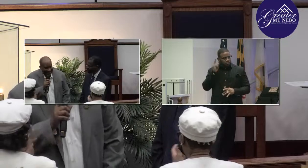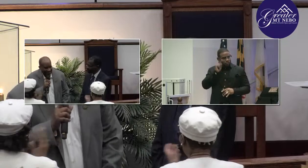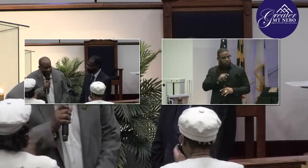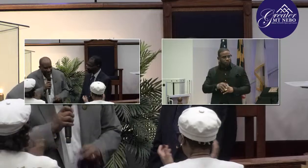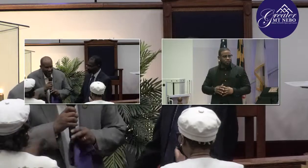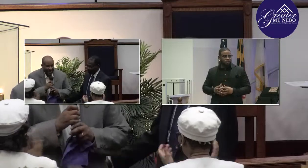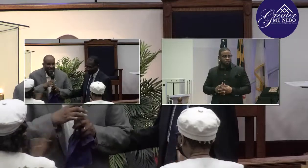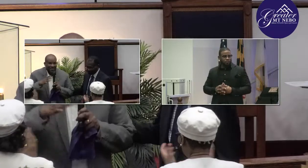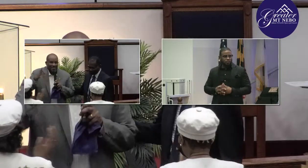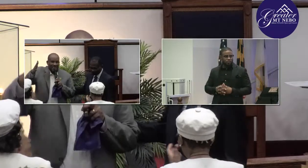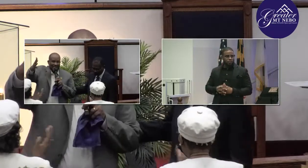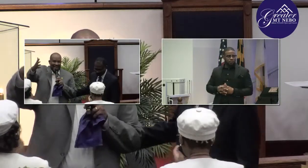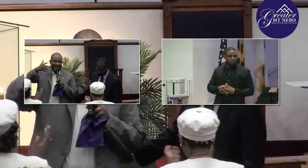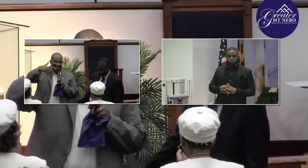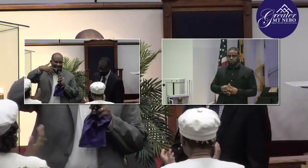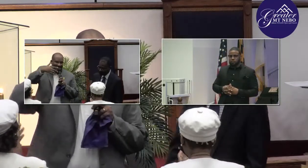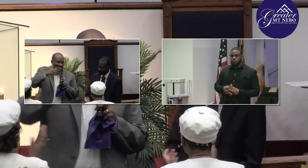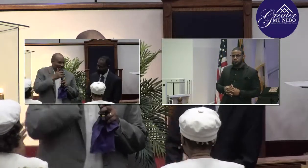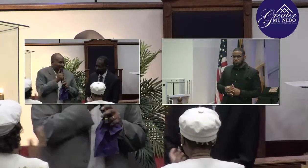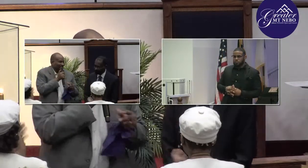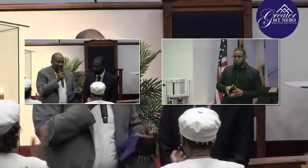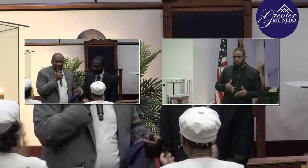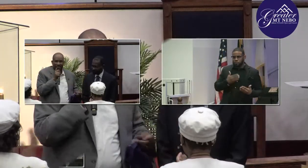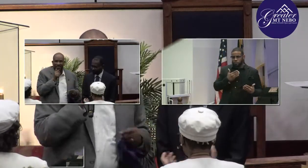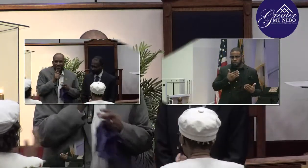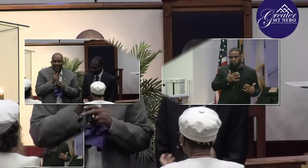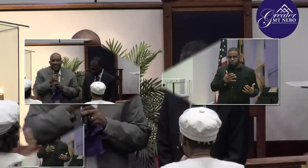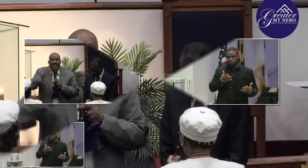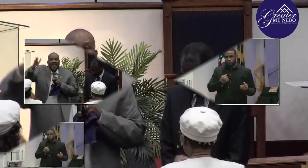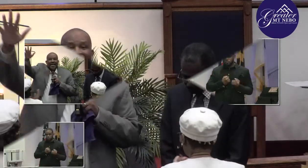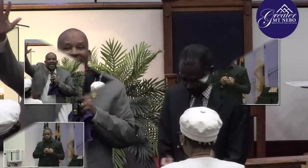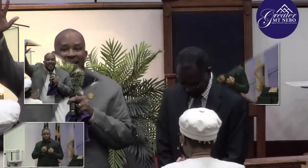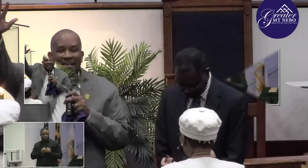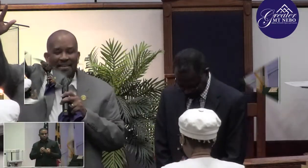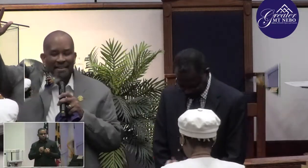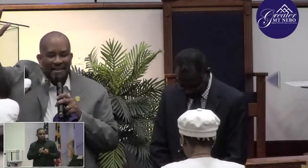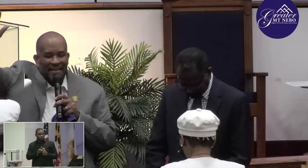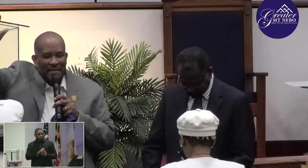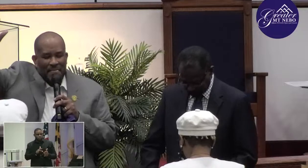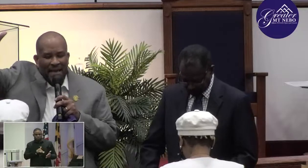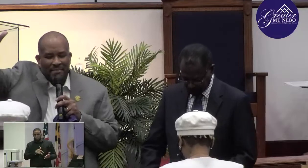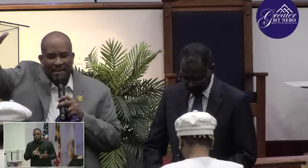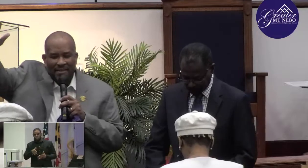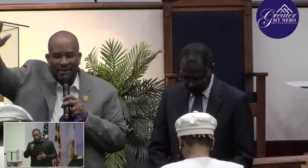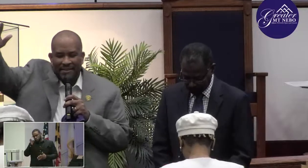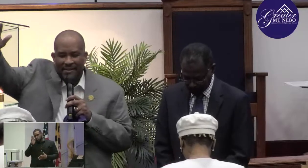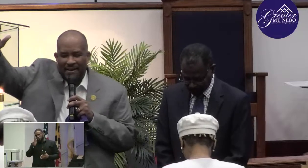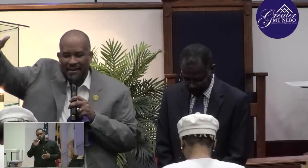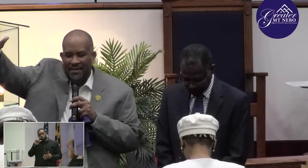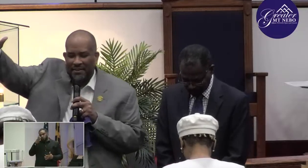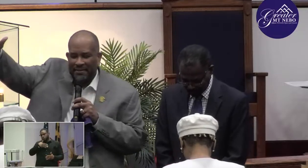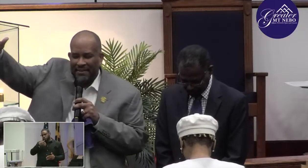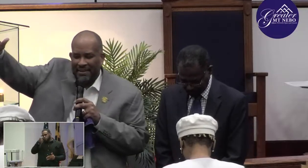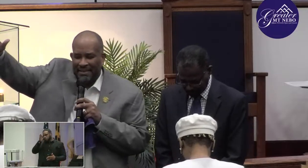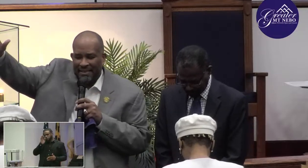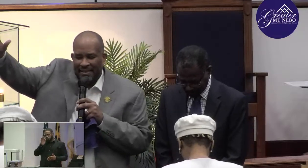praise. Brother Hines and Antoine, stay with me while we do this. Now to may the grace of